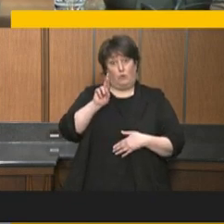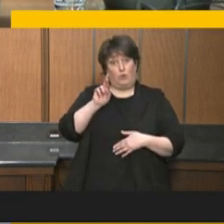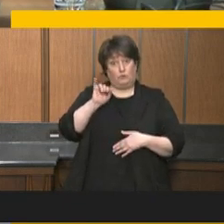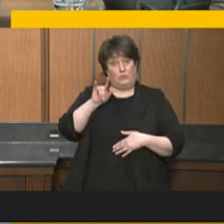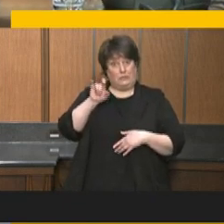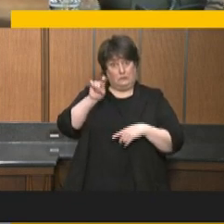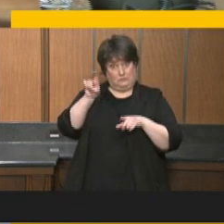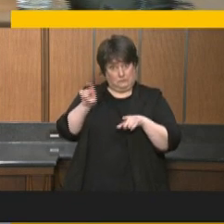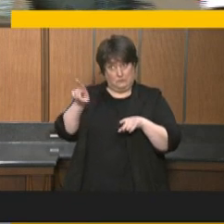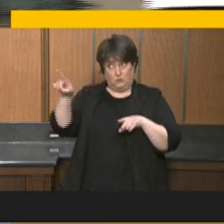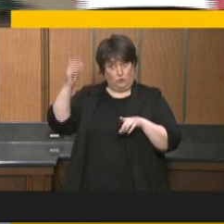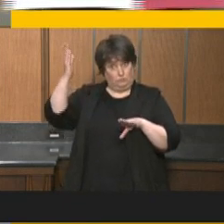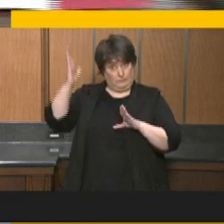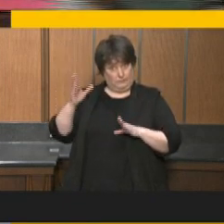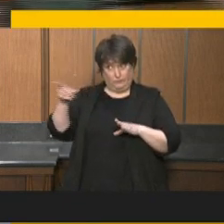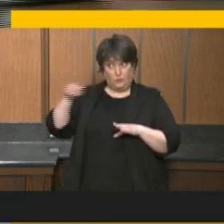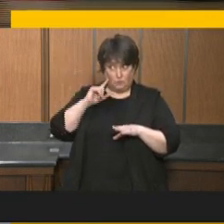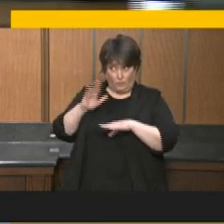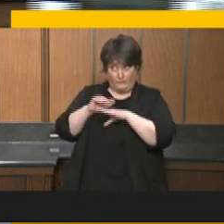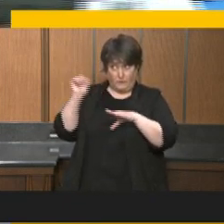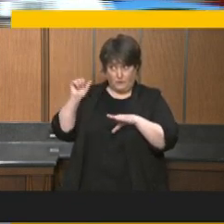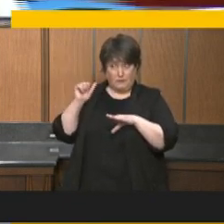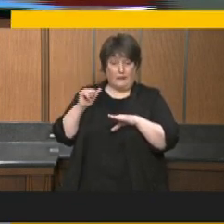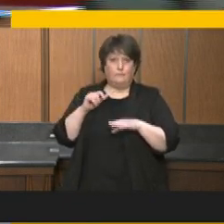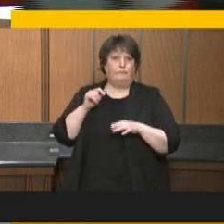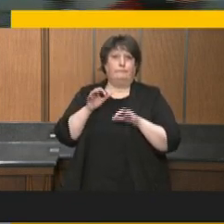be inaudible for the interpreter?